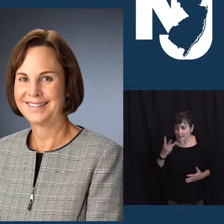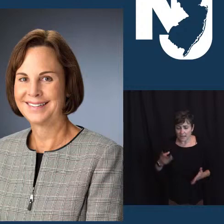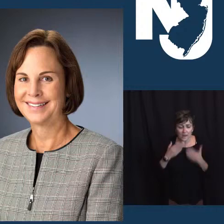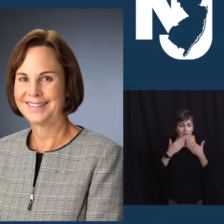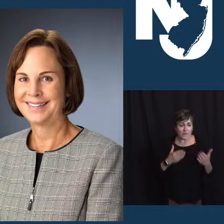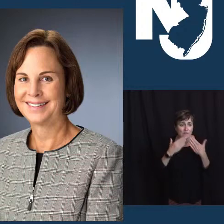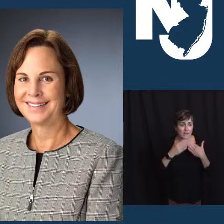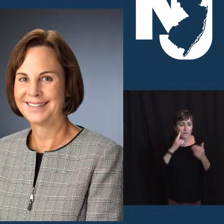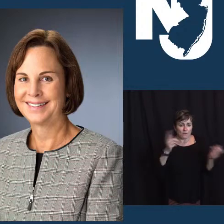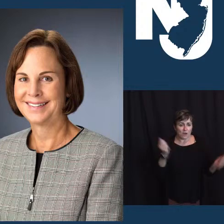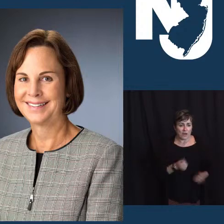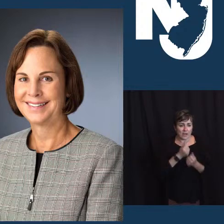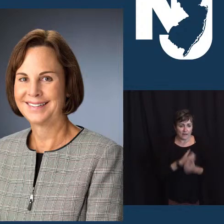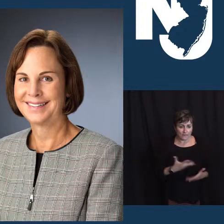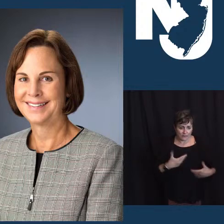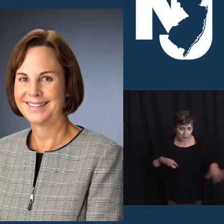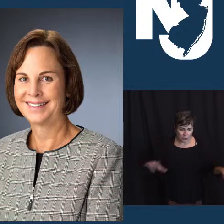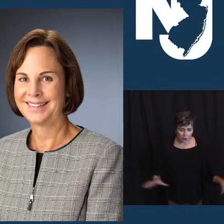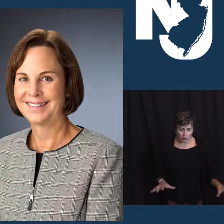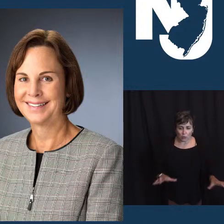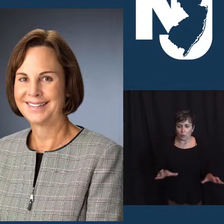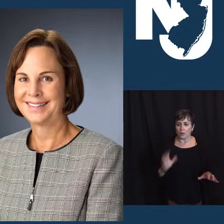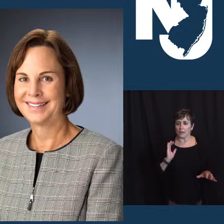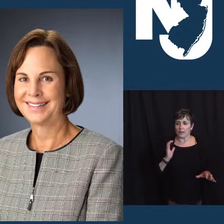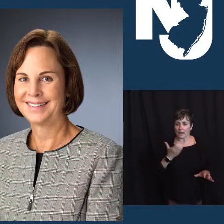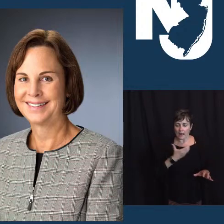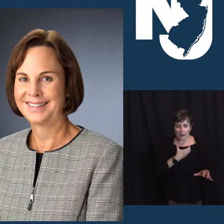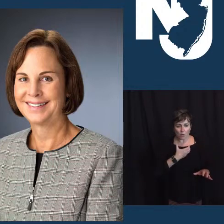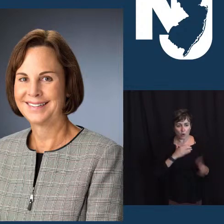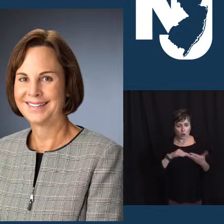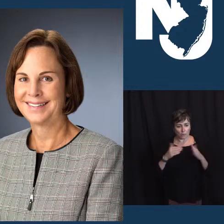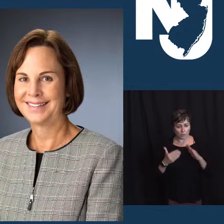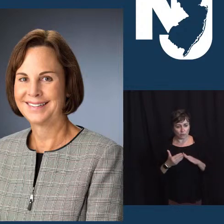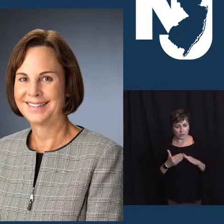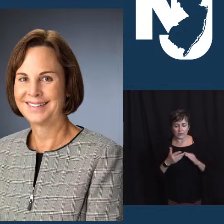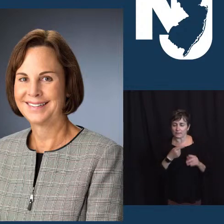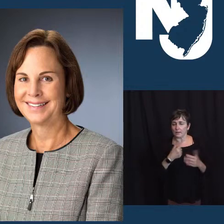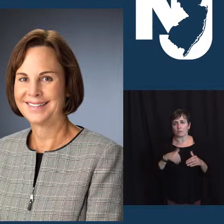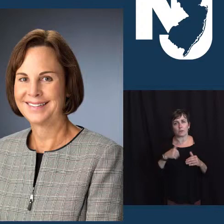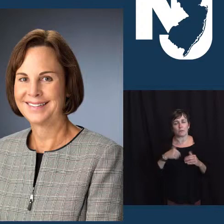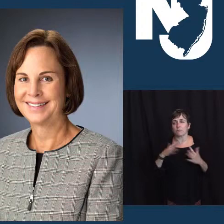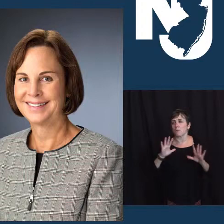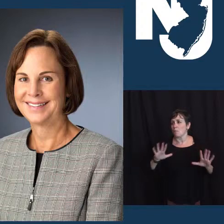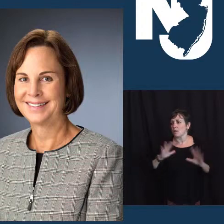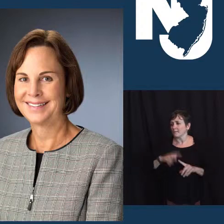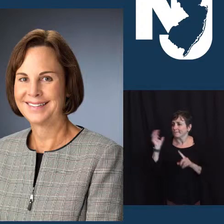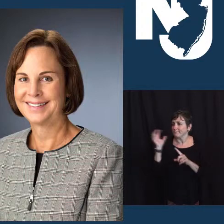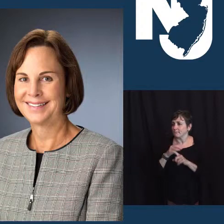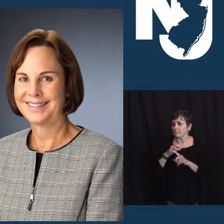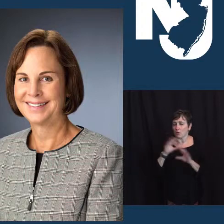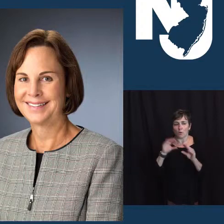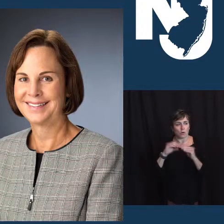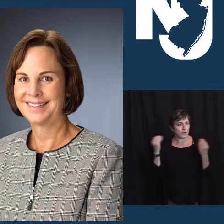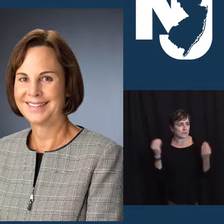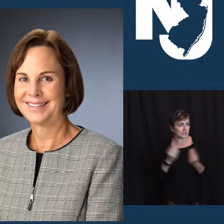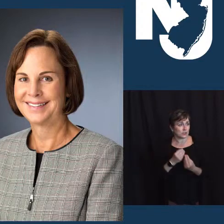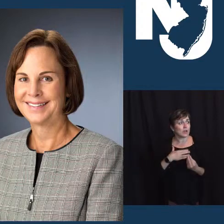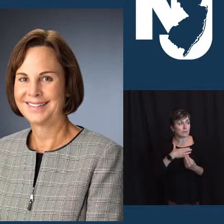does in our communities. They are truly a gold standard organization. Please check them out,